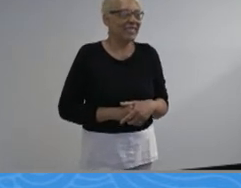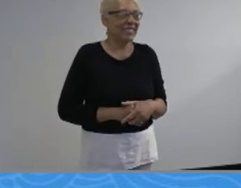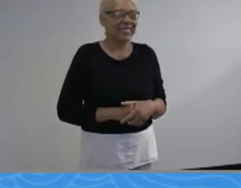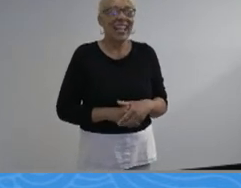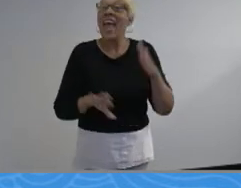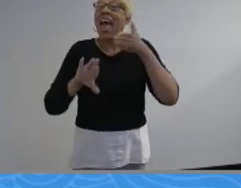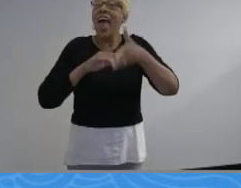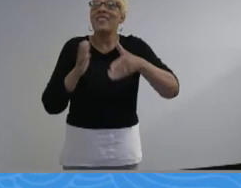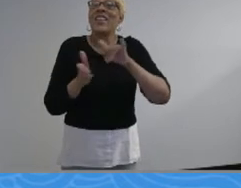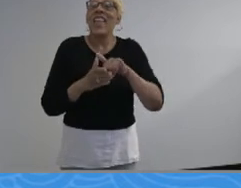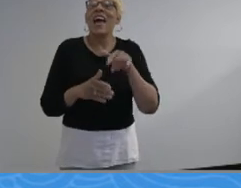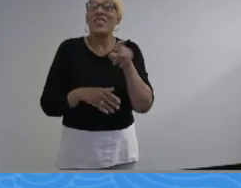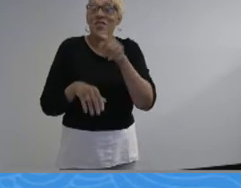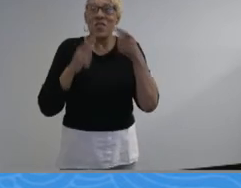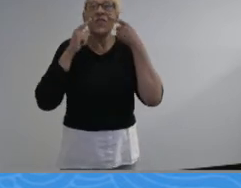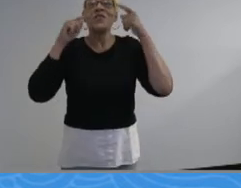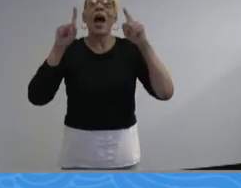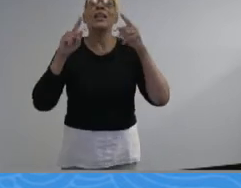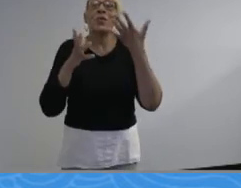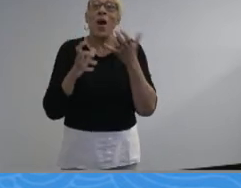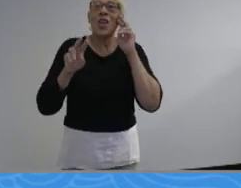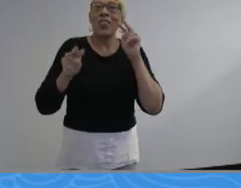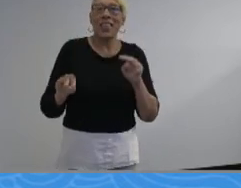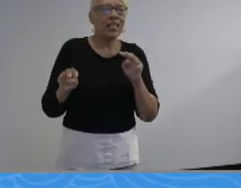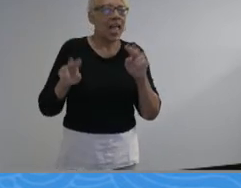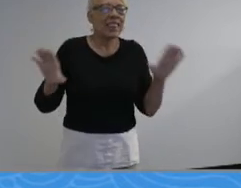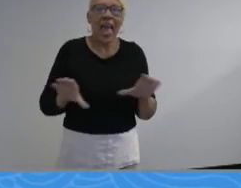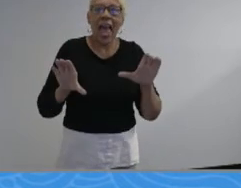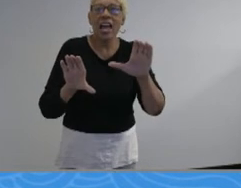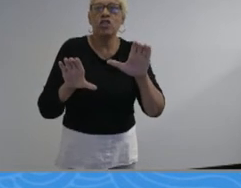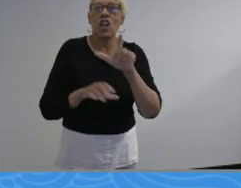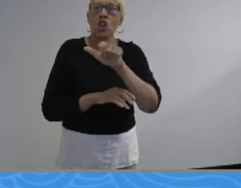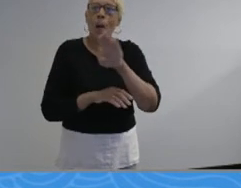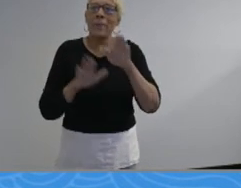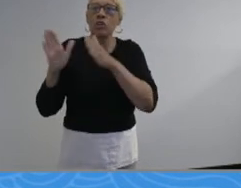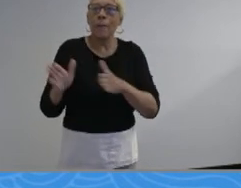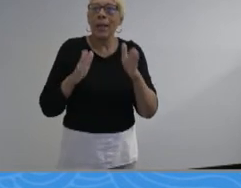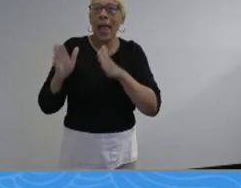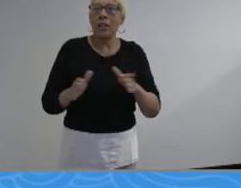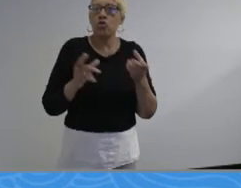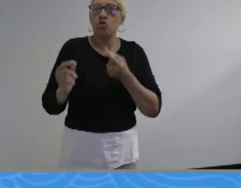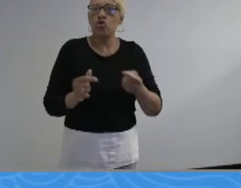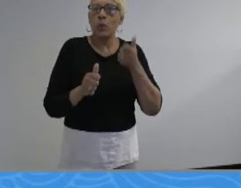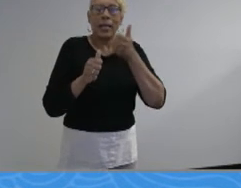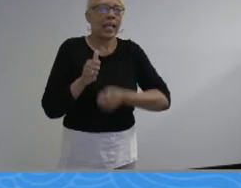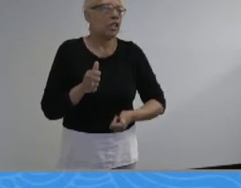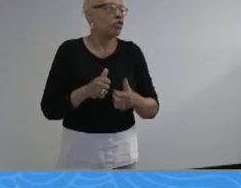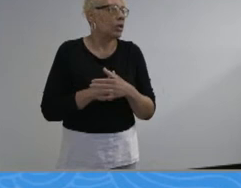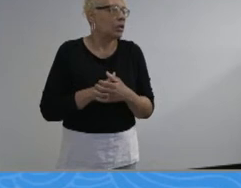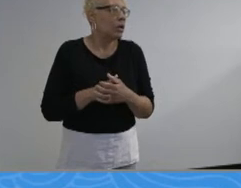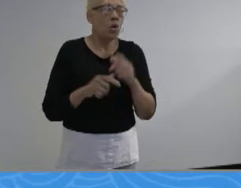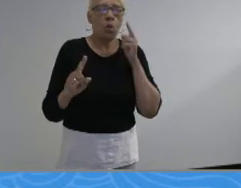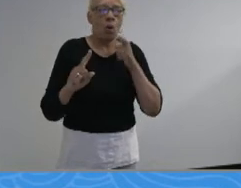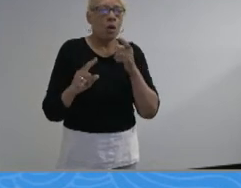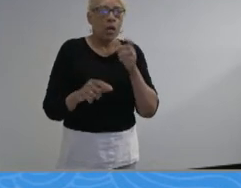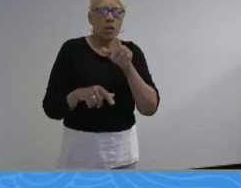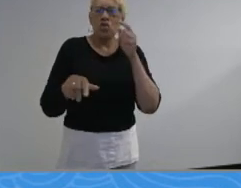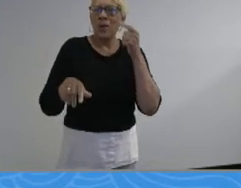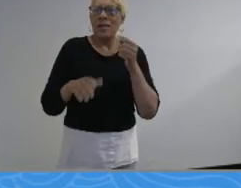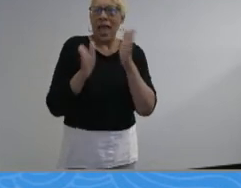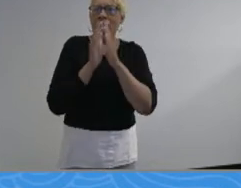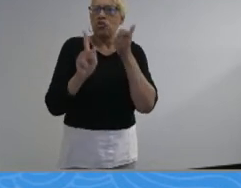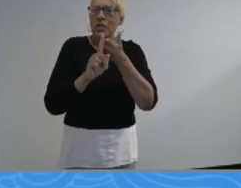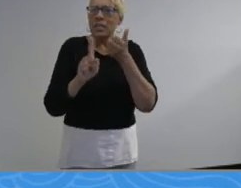So after that, you finally want to look at the actions that Long Beach is planning to do to meet the goal. You can think to yourself, will these things